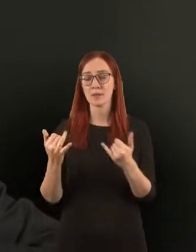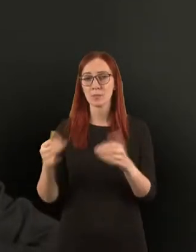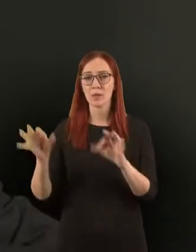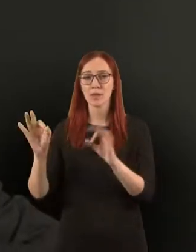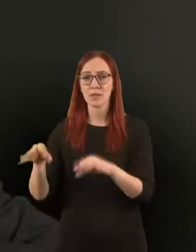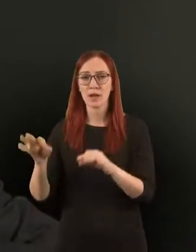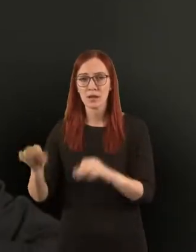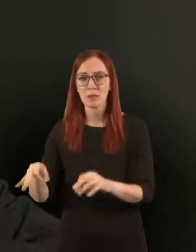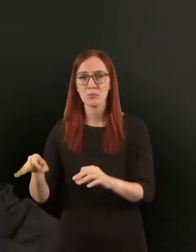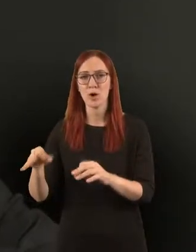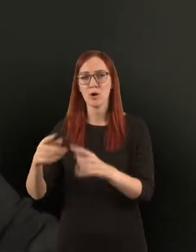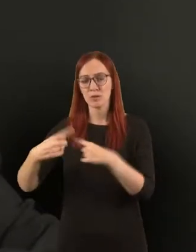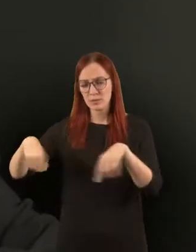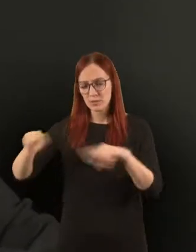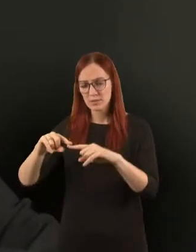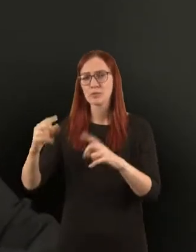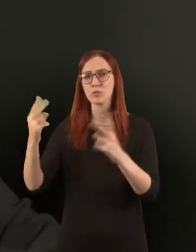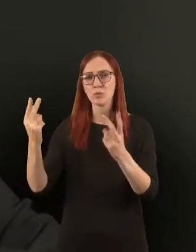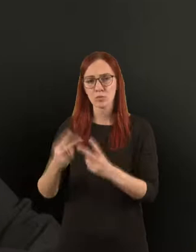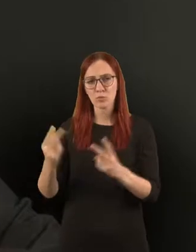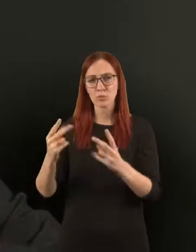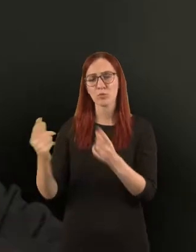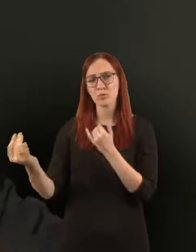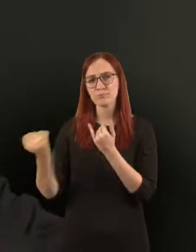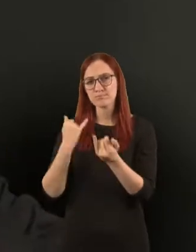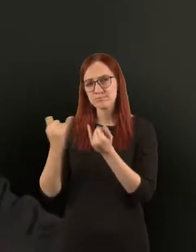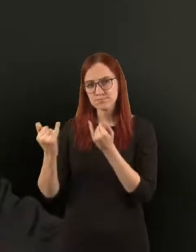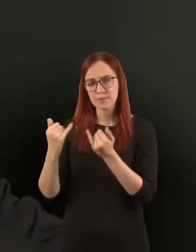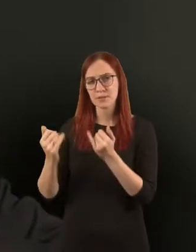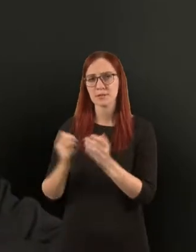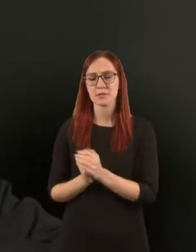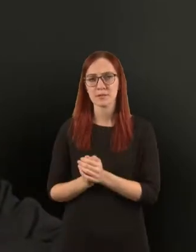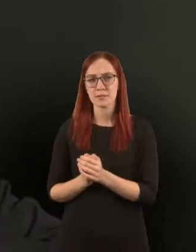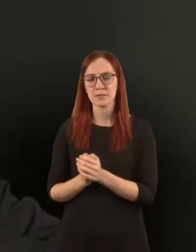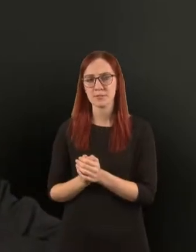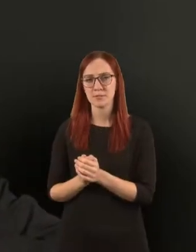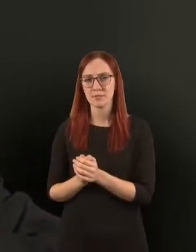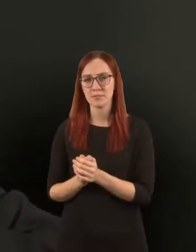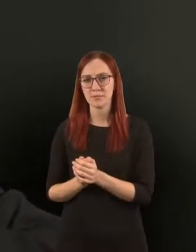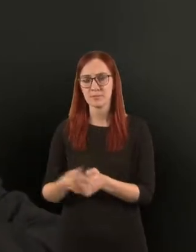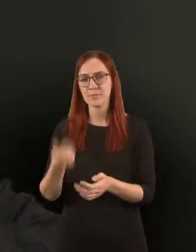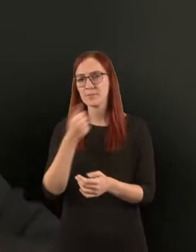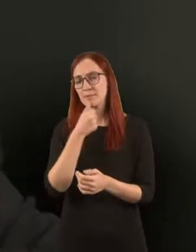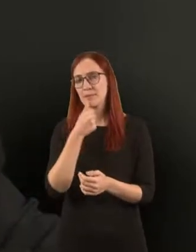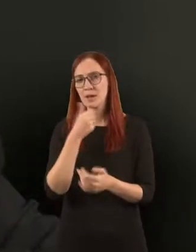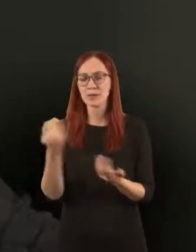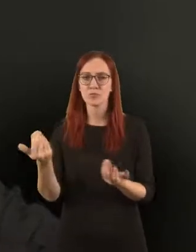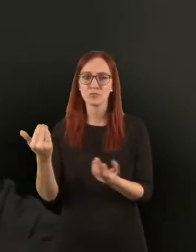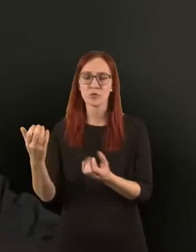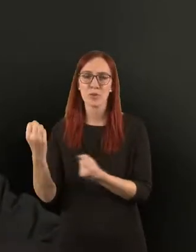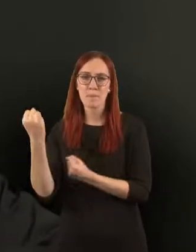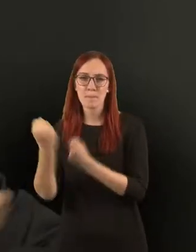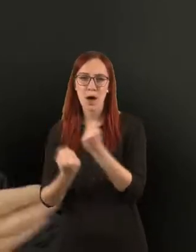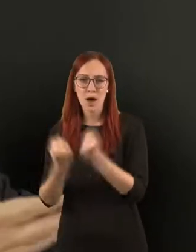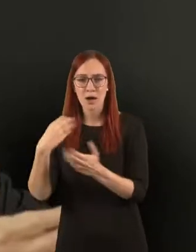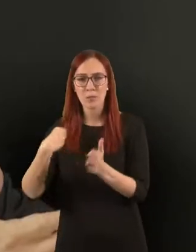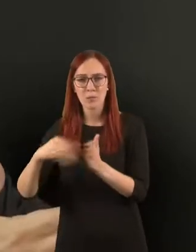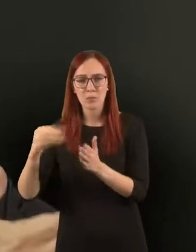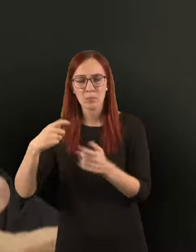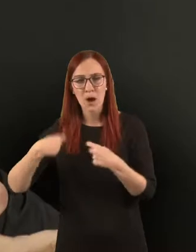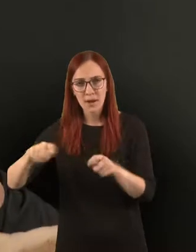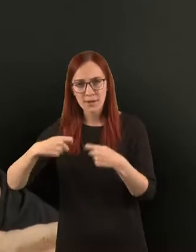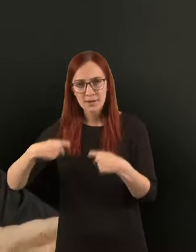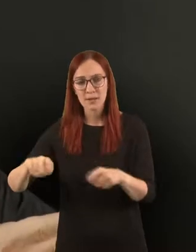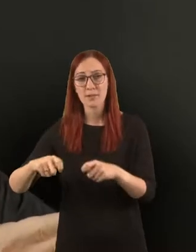who are bringing second-hand vehicles, car dealers, those who are, for example, giving